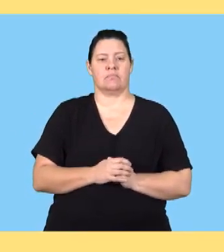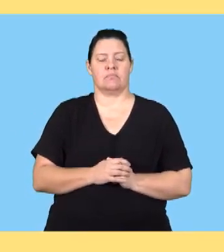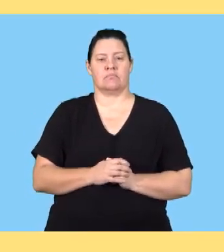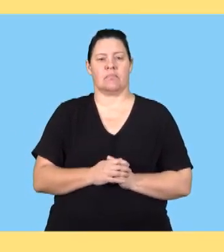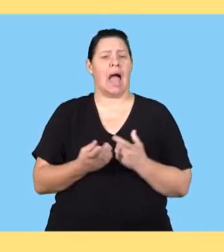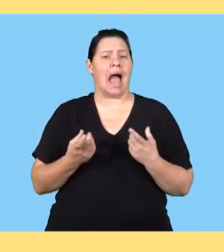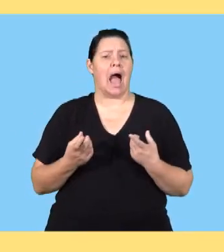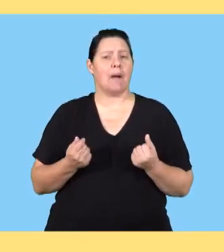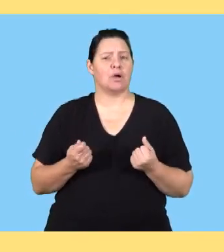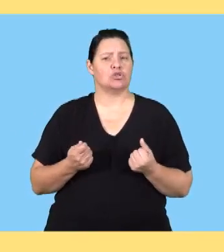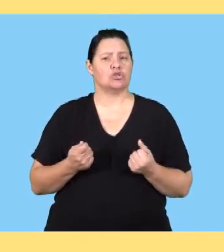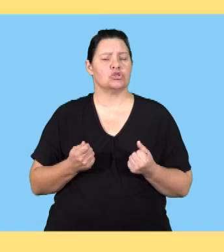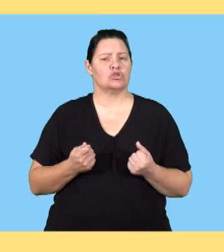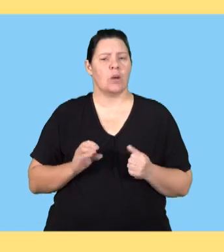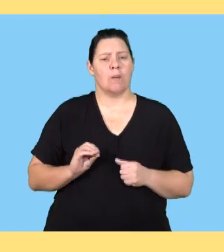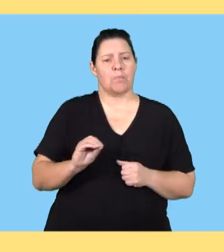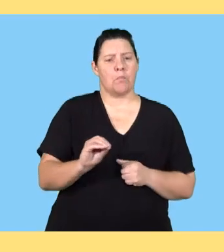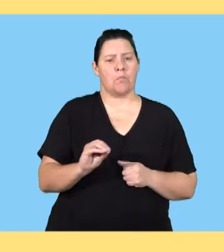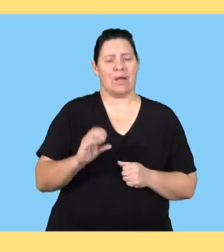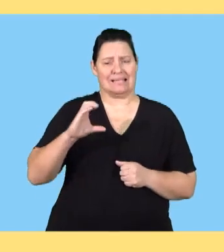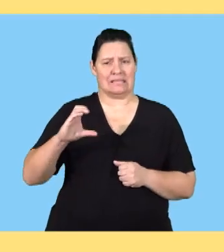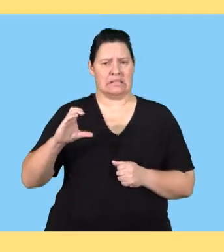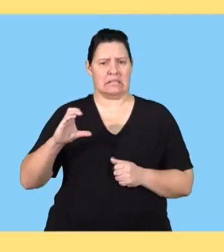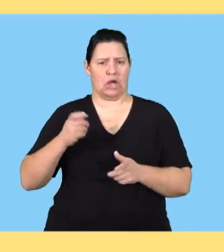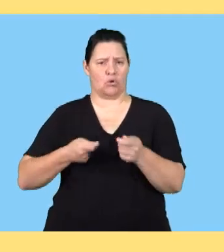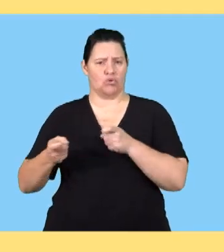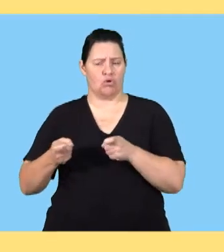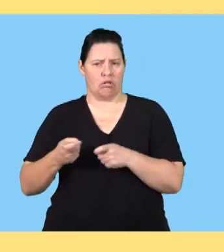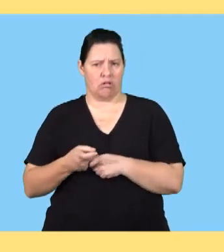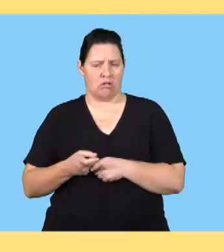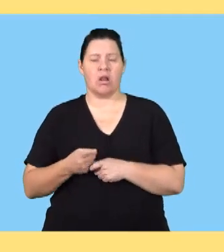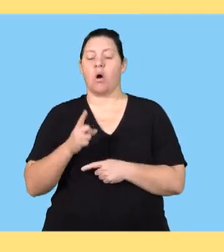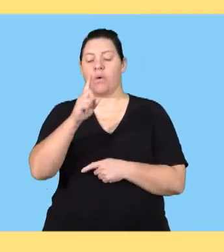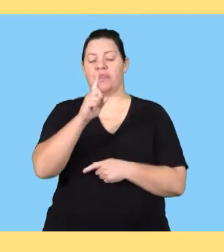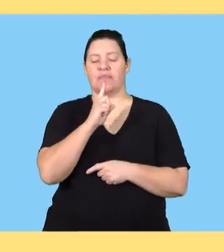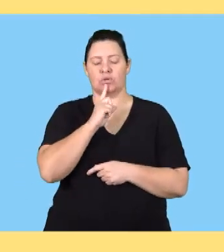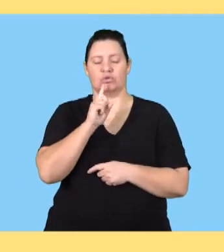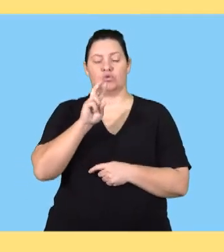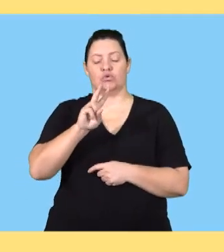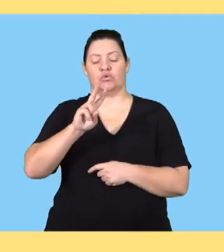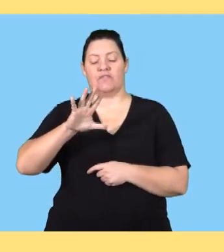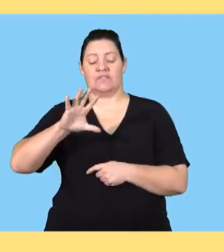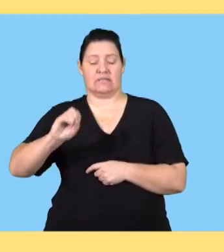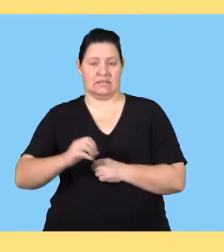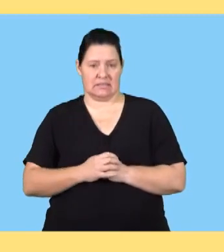then, how much do I bring to my creditor's control? Here is the amount,